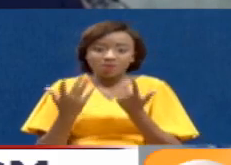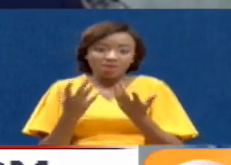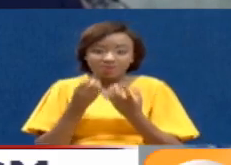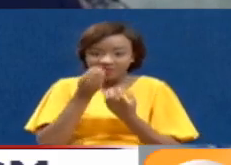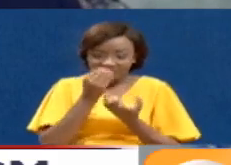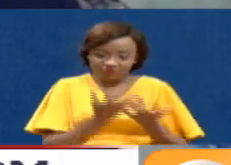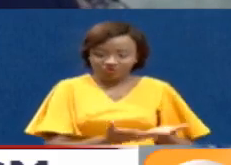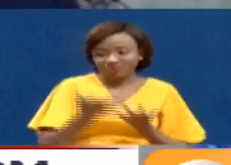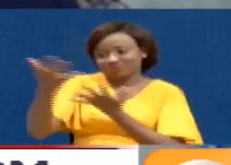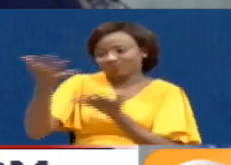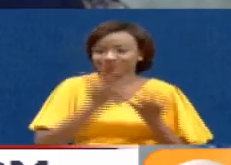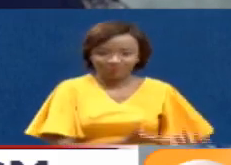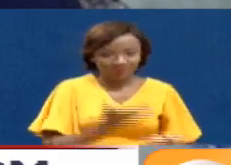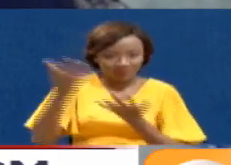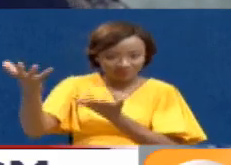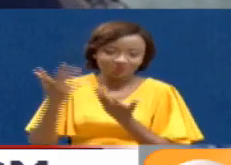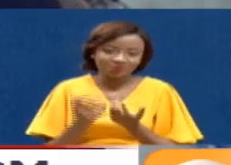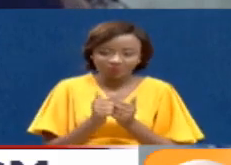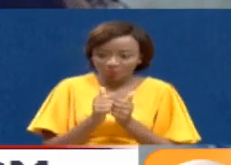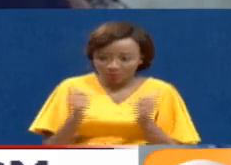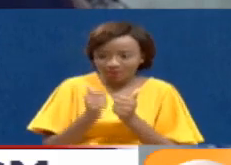food from production areas to markets,